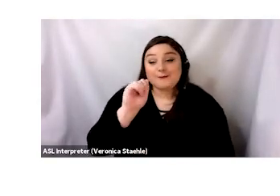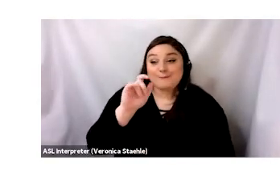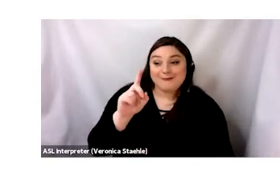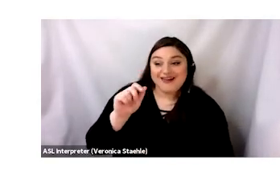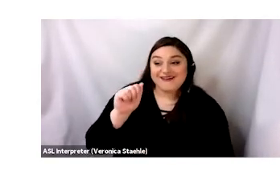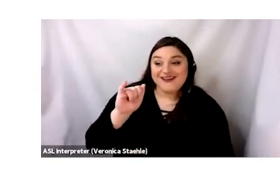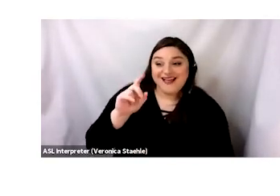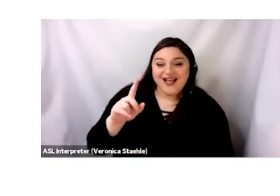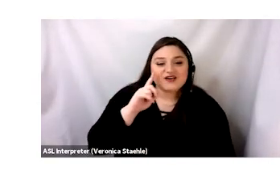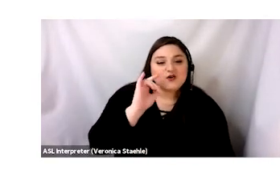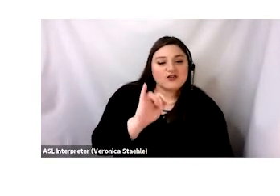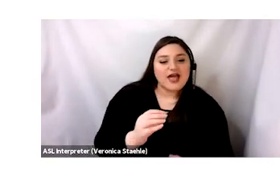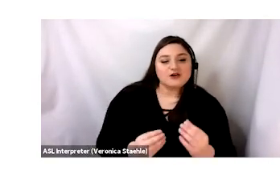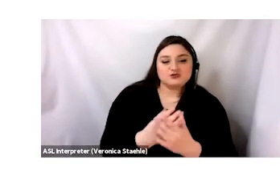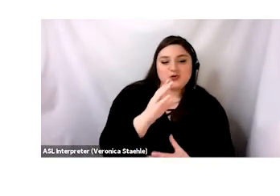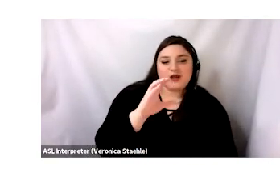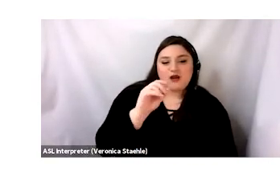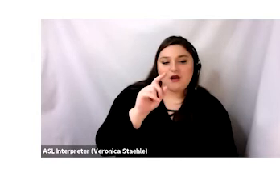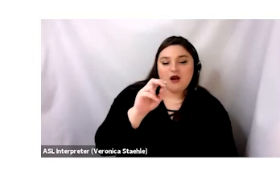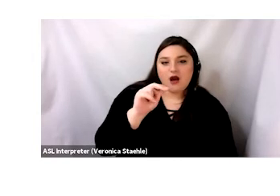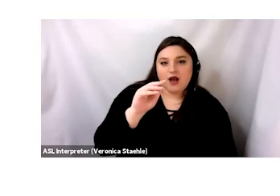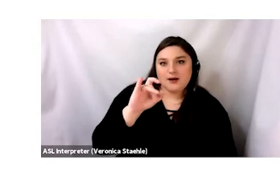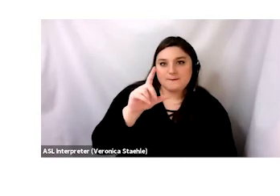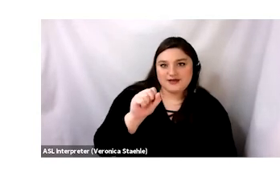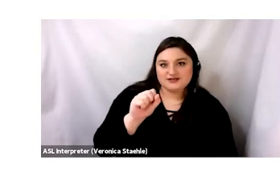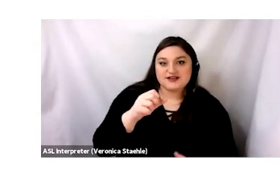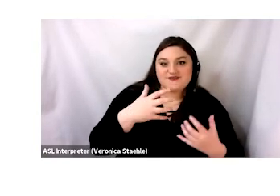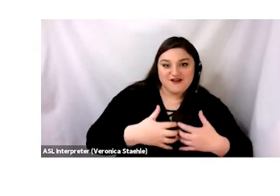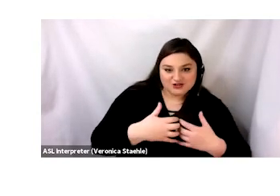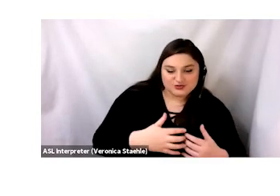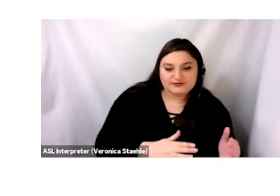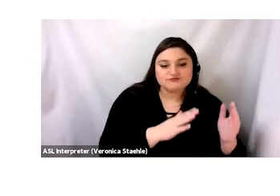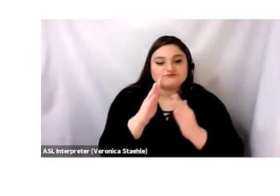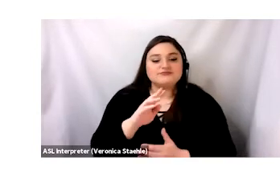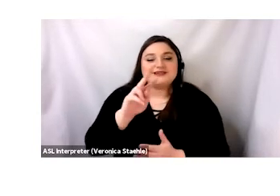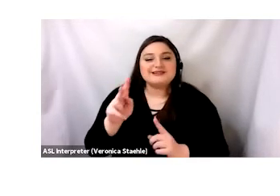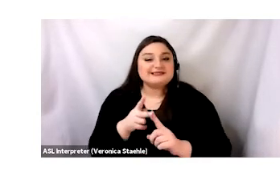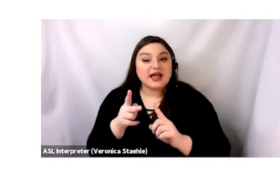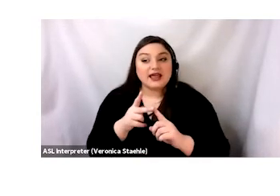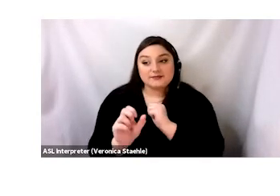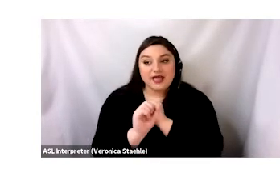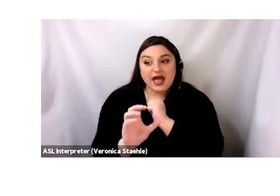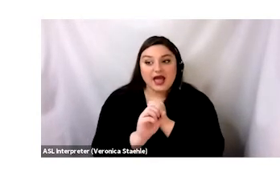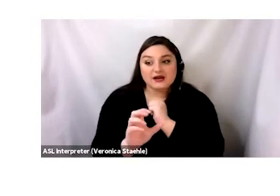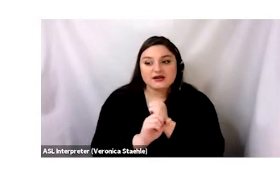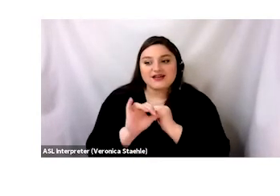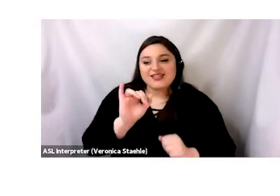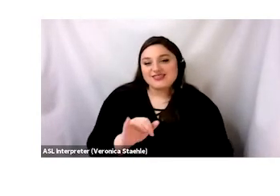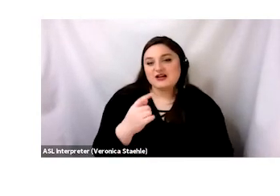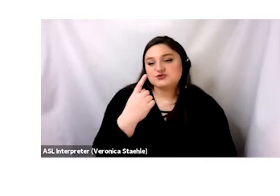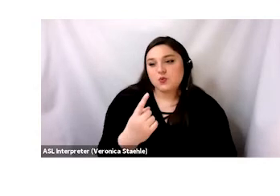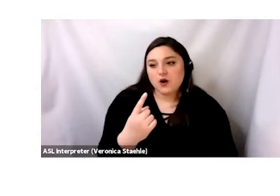Mills factory on the left from the 1940s. The second ad is one,